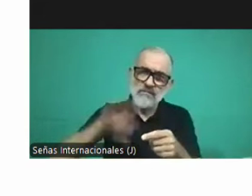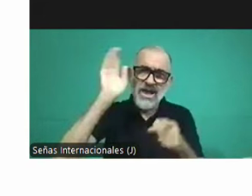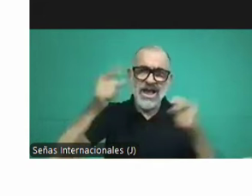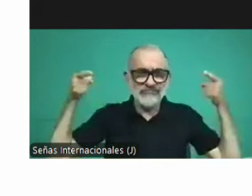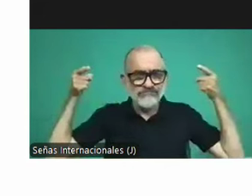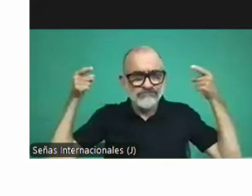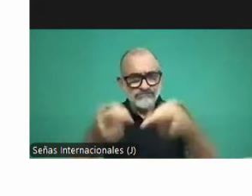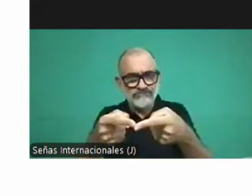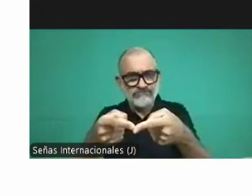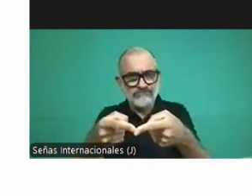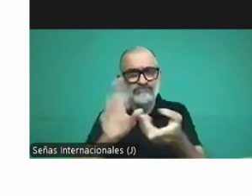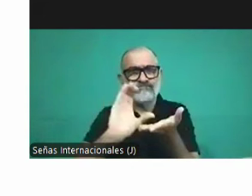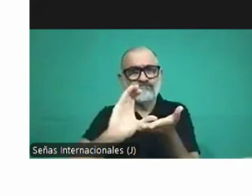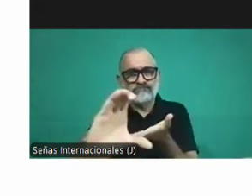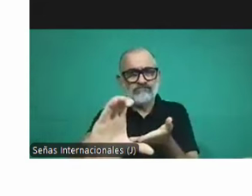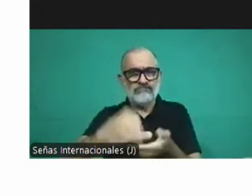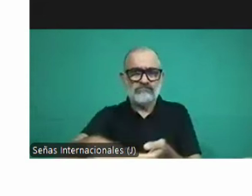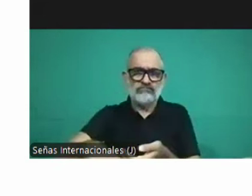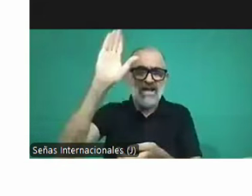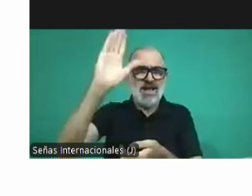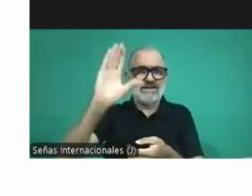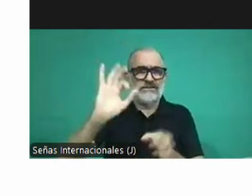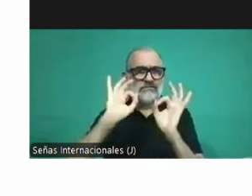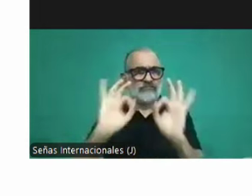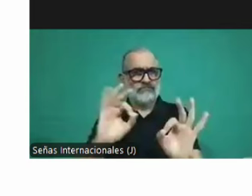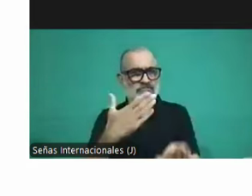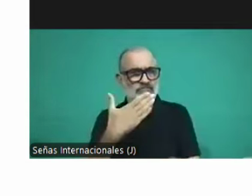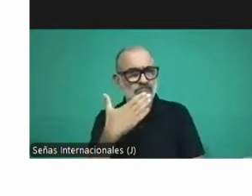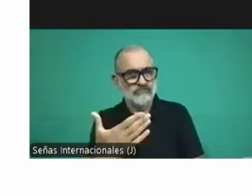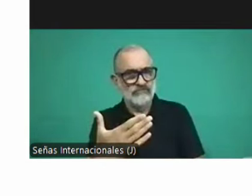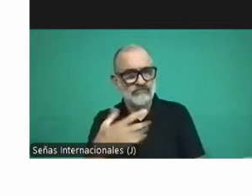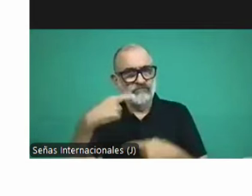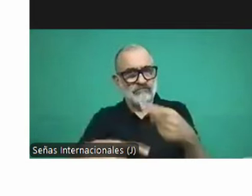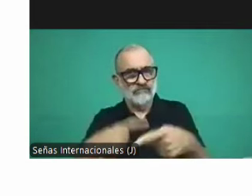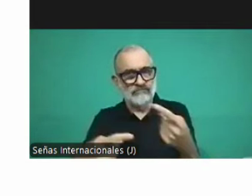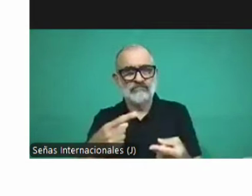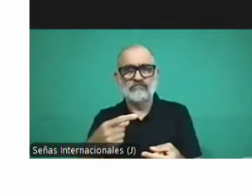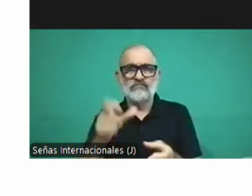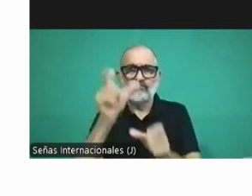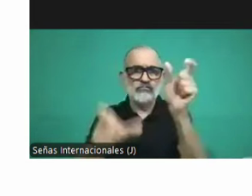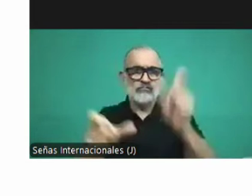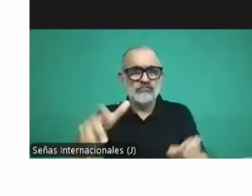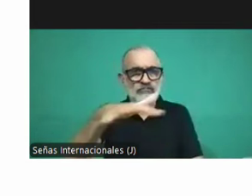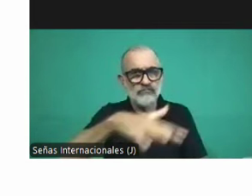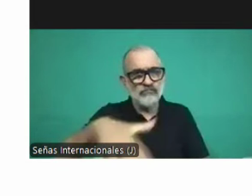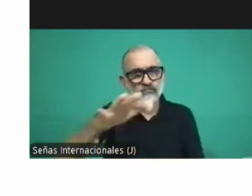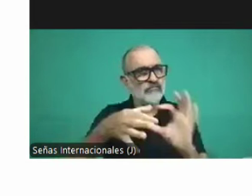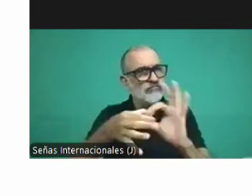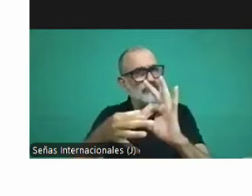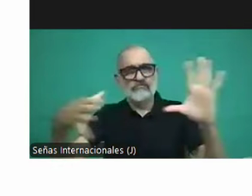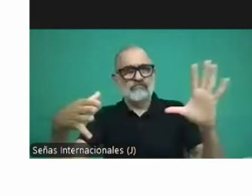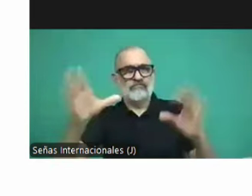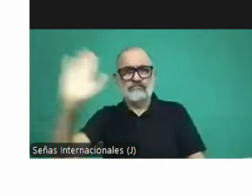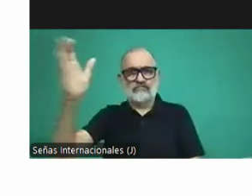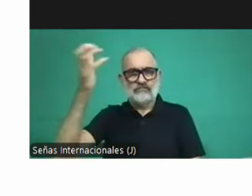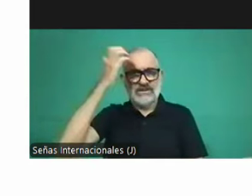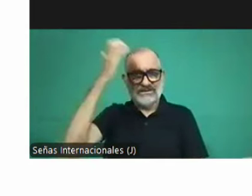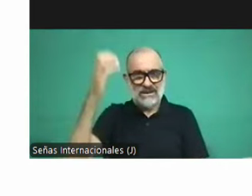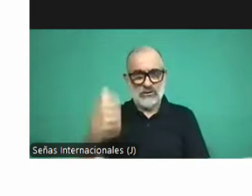high cost and low prevalence, and it covers the whole population independently from its end. Now,